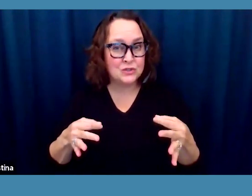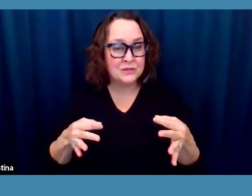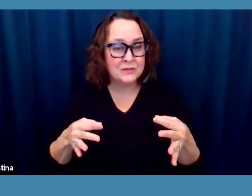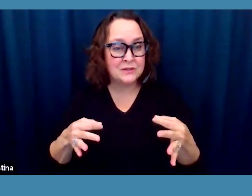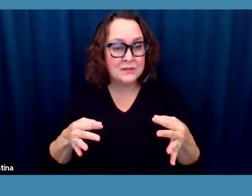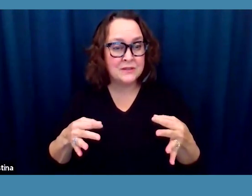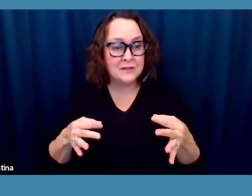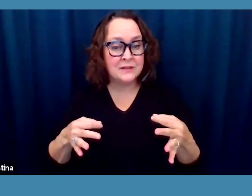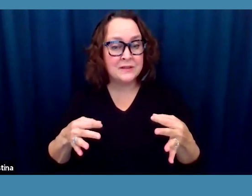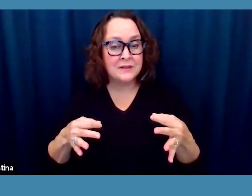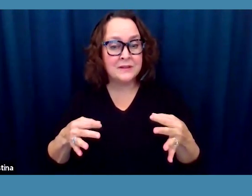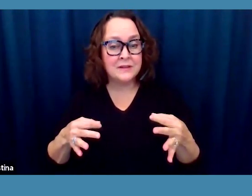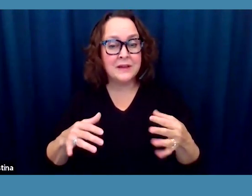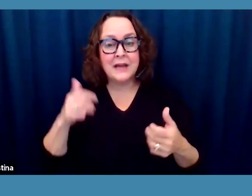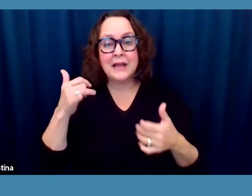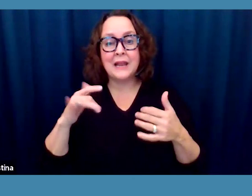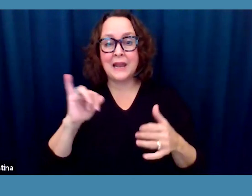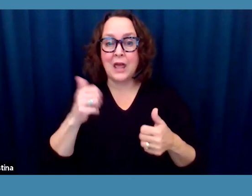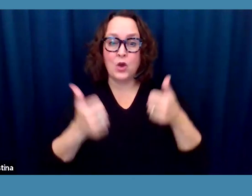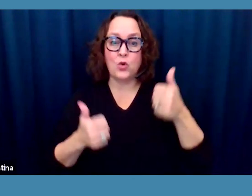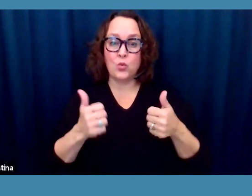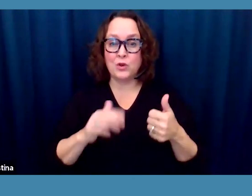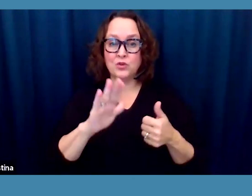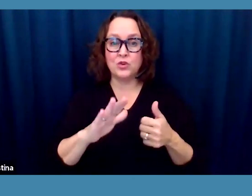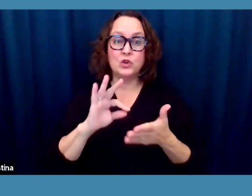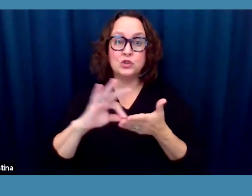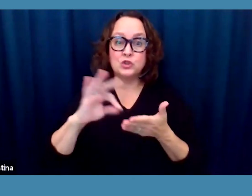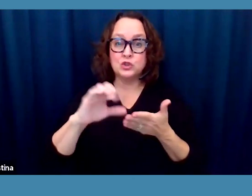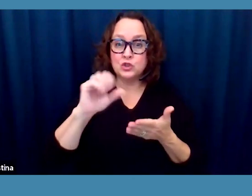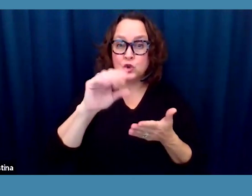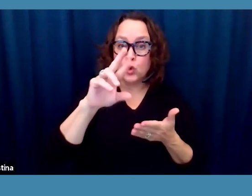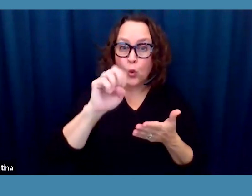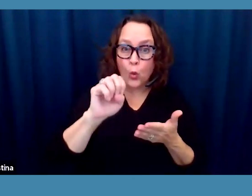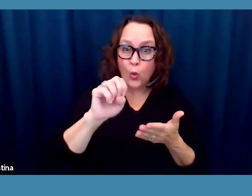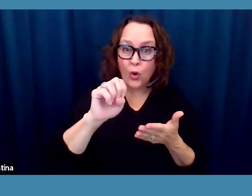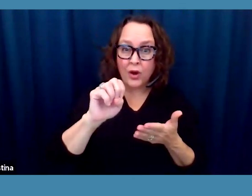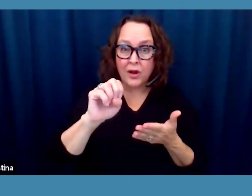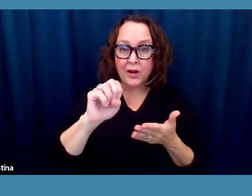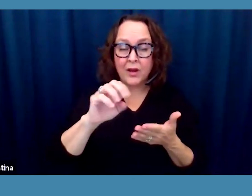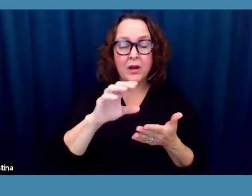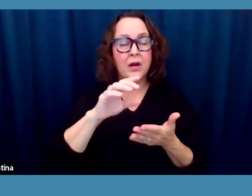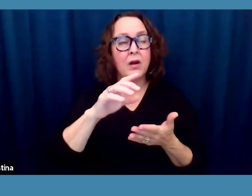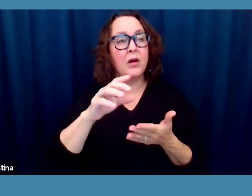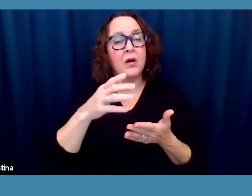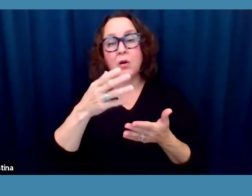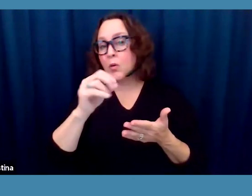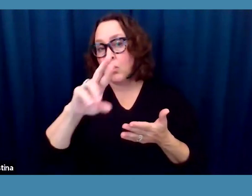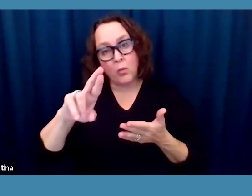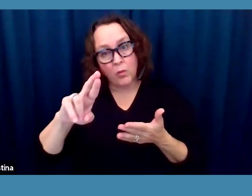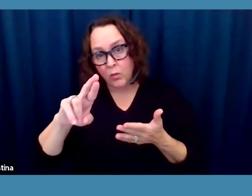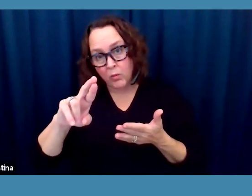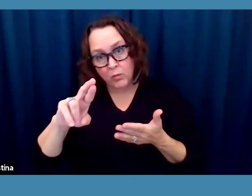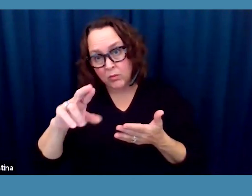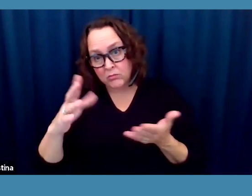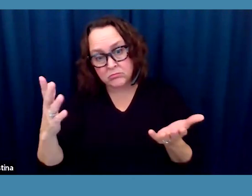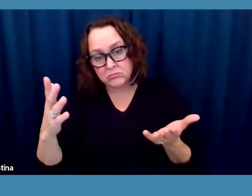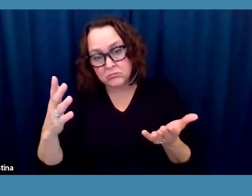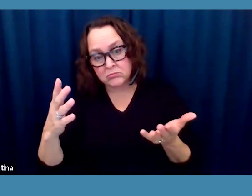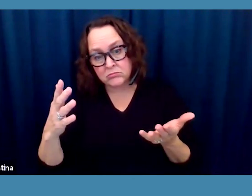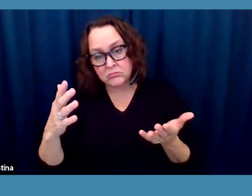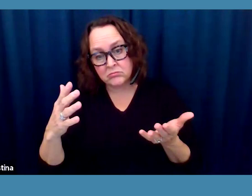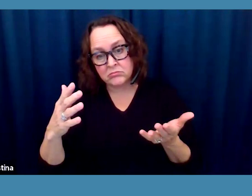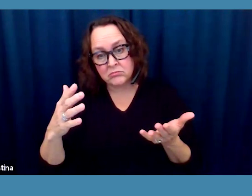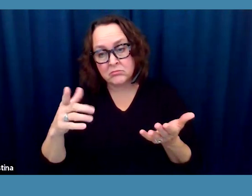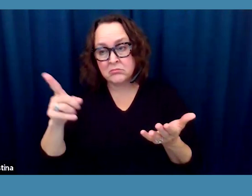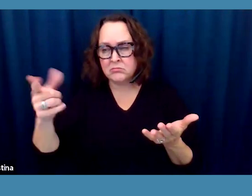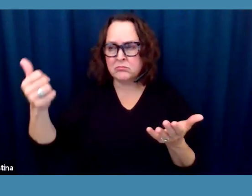decision as far as which priority score you were placed in, or the decision to completely deny